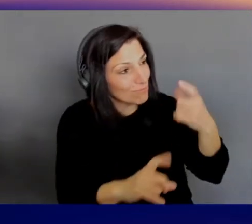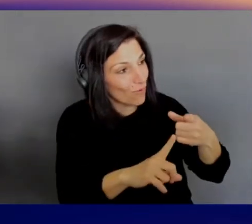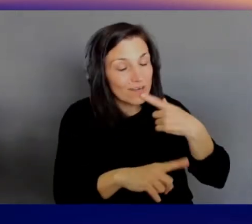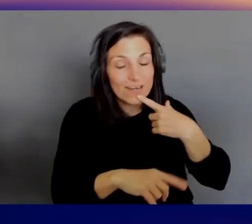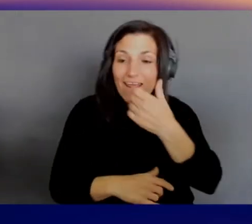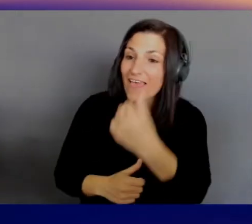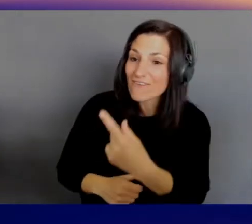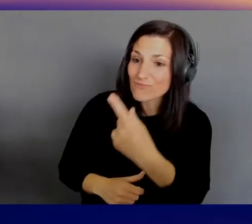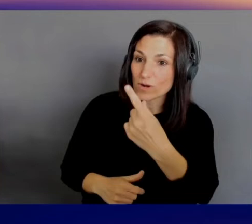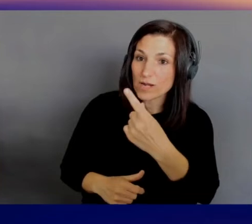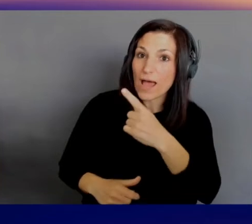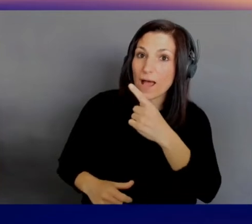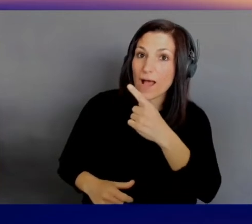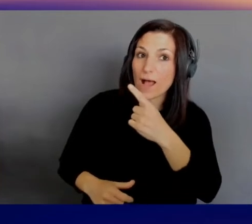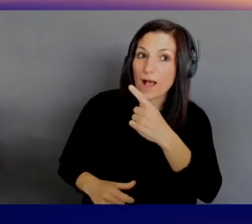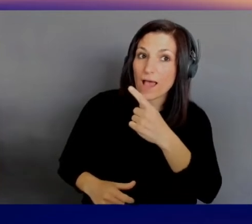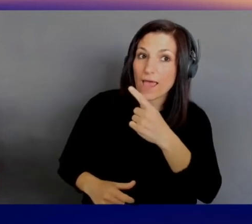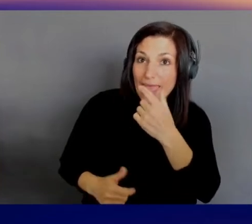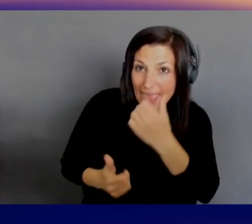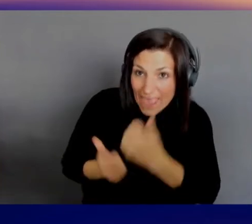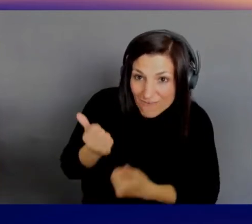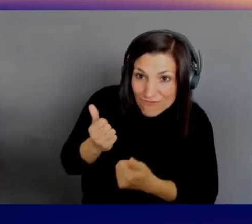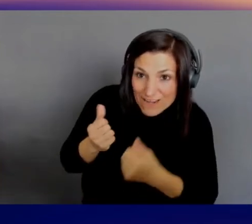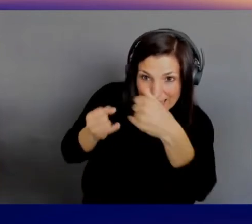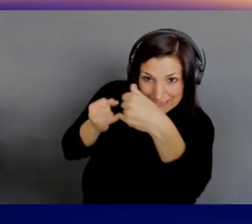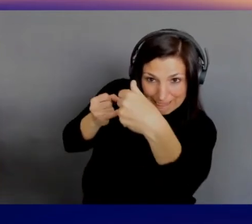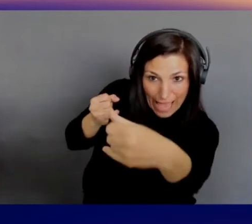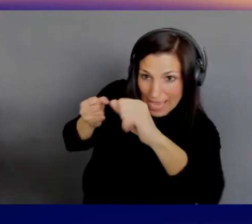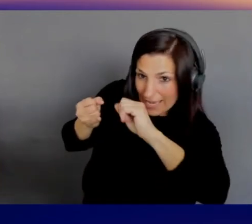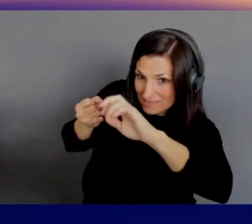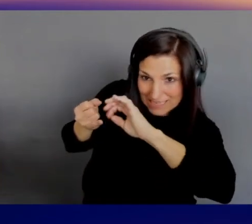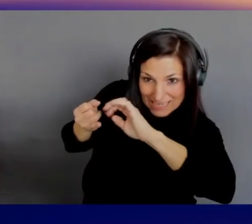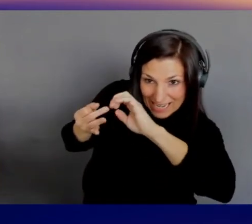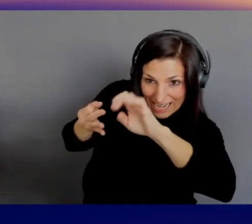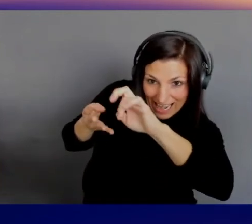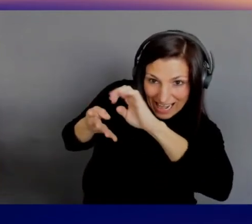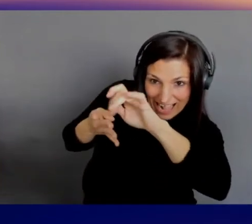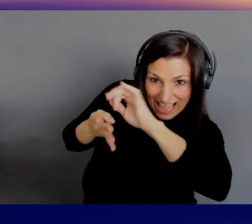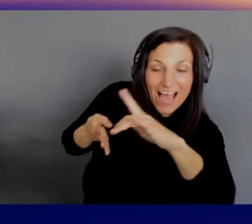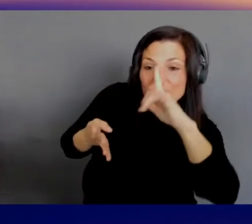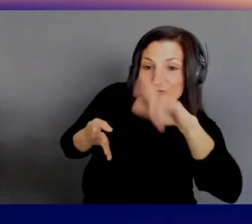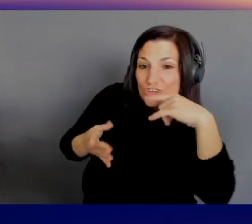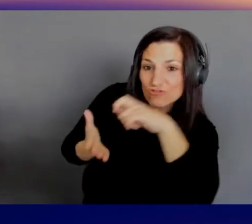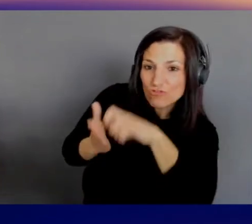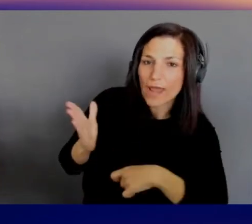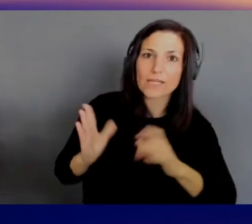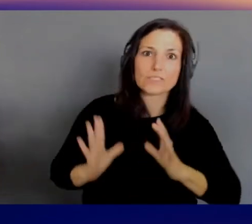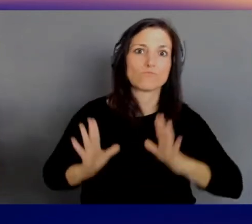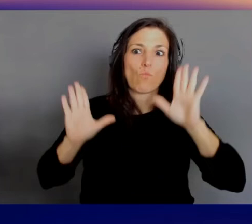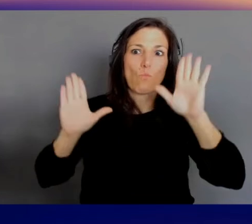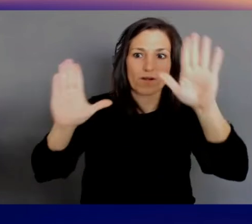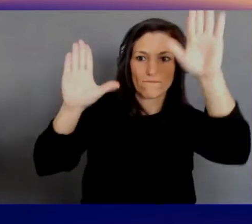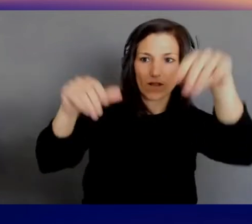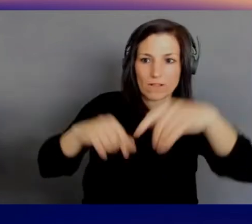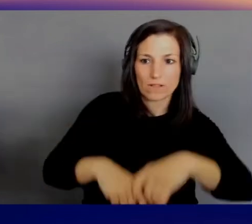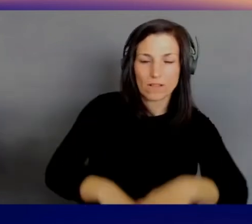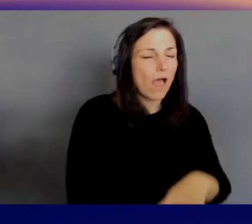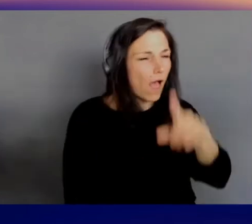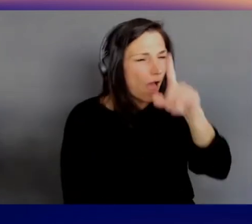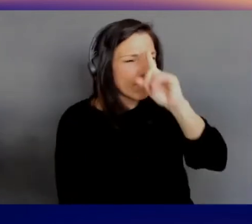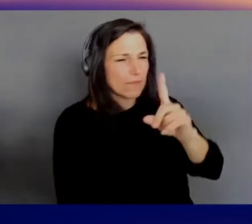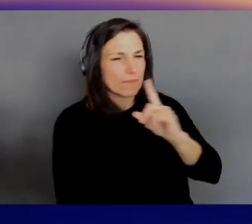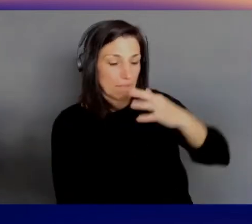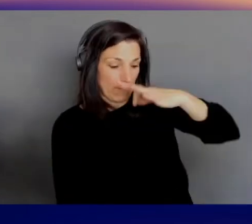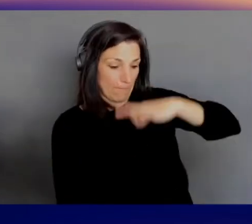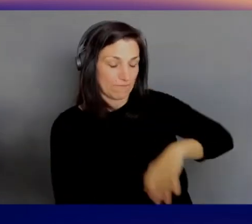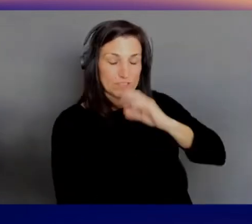to write Yeah. is wonderful. Yes. Right? Yeah. Yes. I think the benefit for me for this is like the quick prototyping. You were